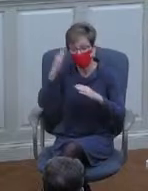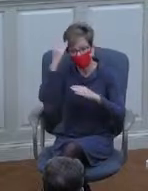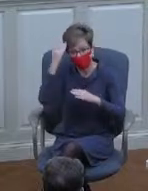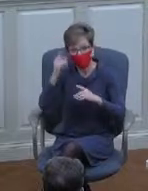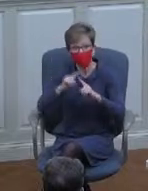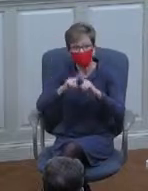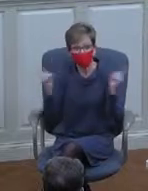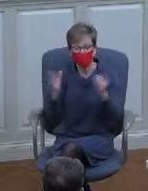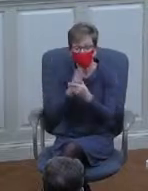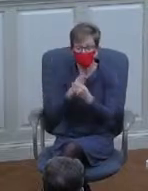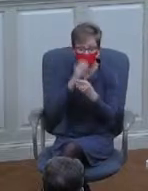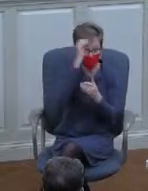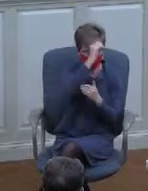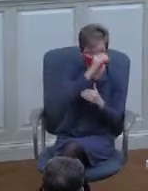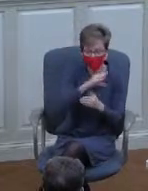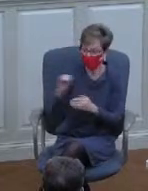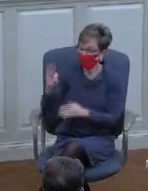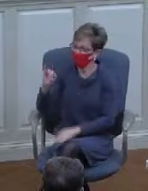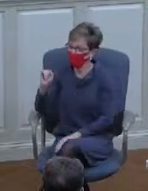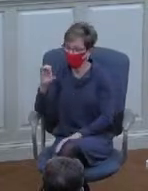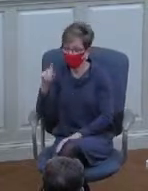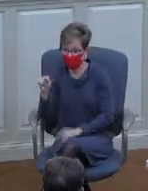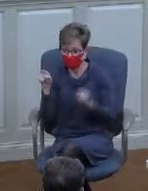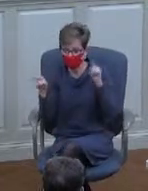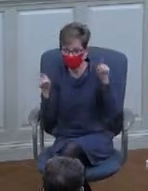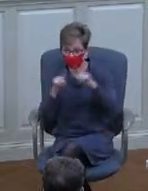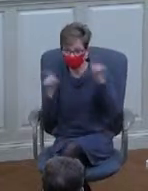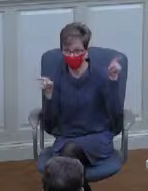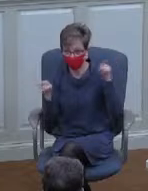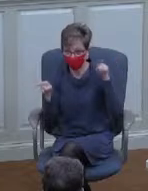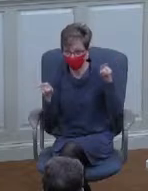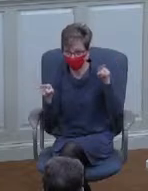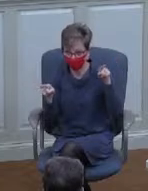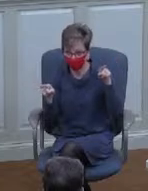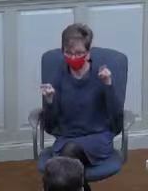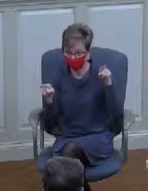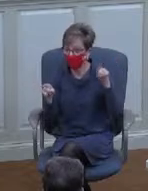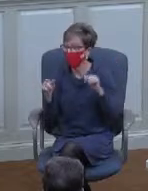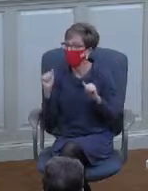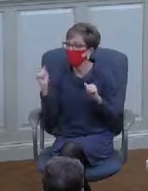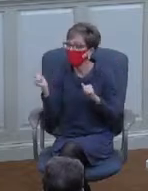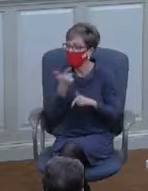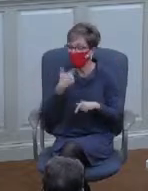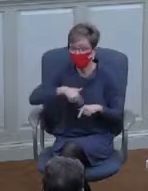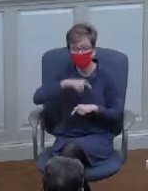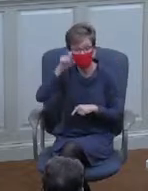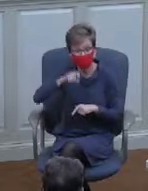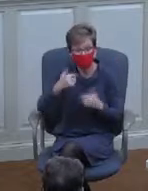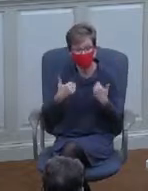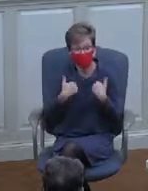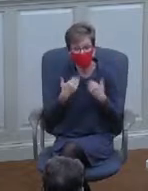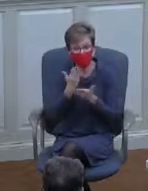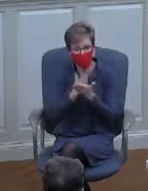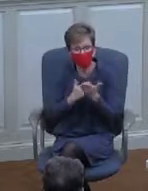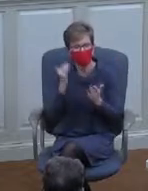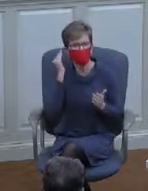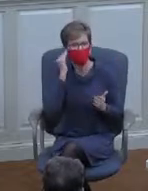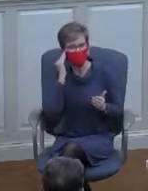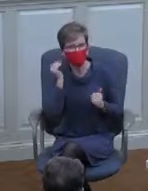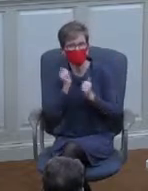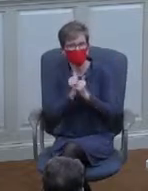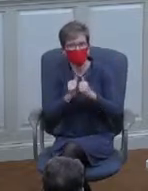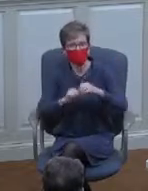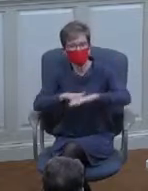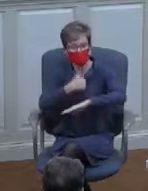and fact. Each is subject to the weight of evidence. All of us need to have some familiarity with the